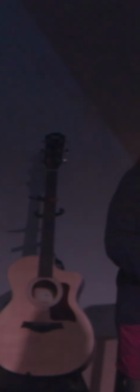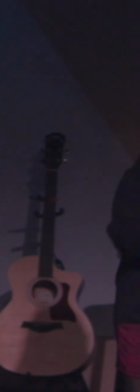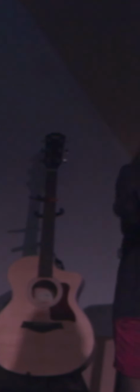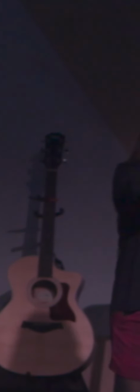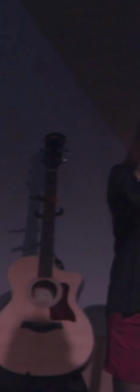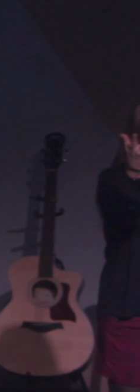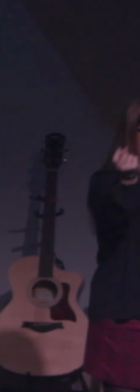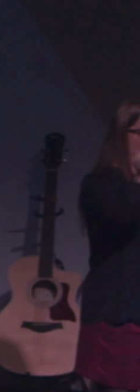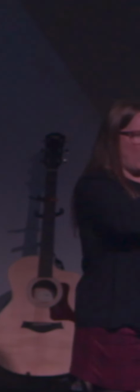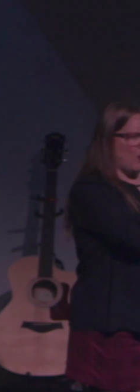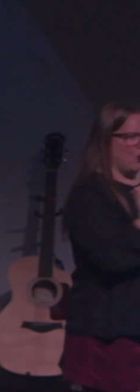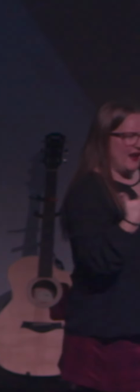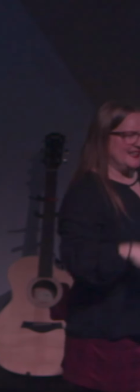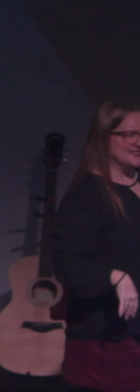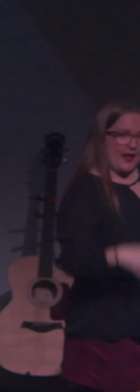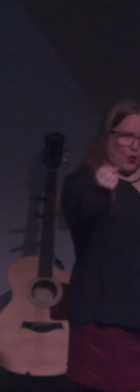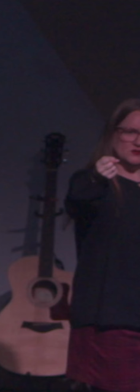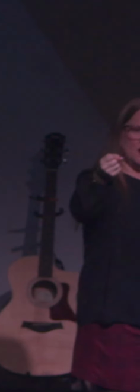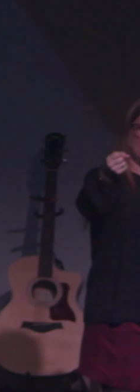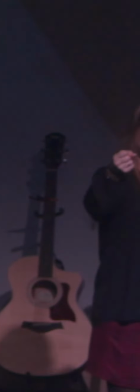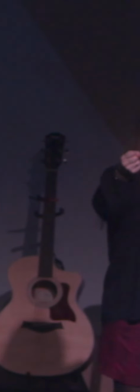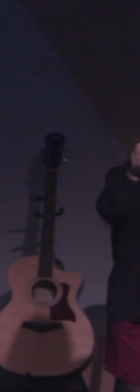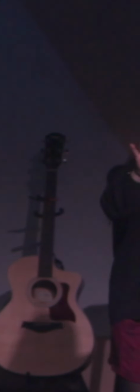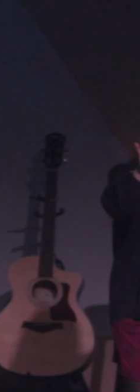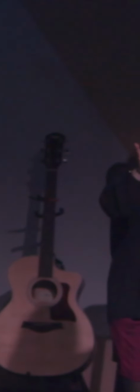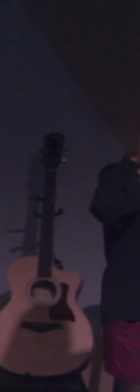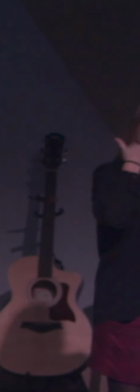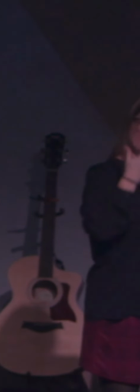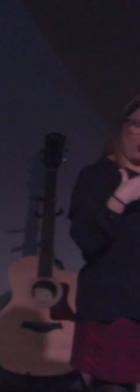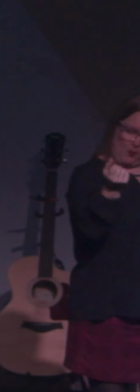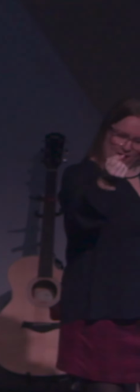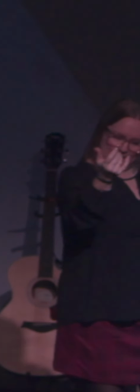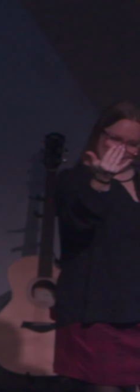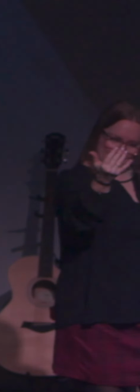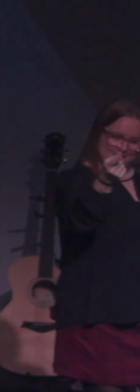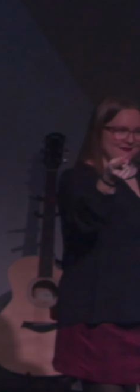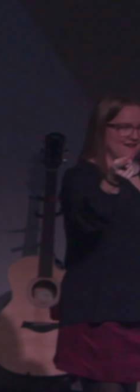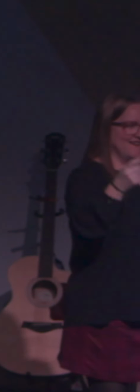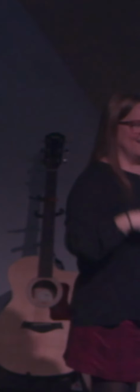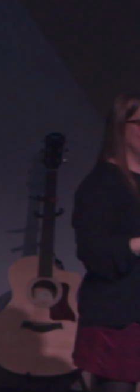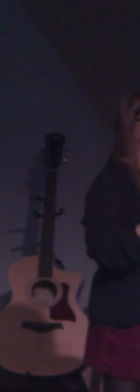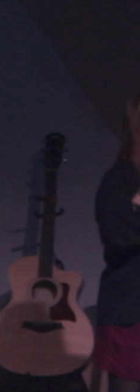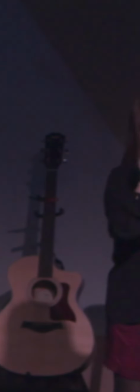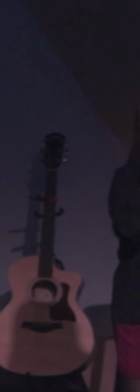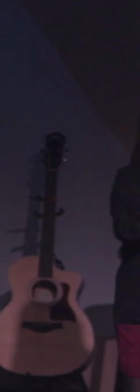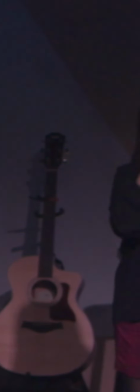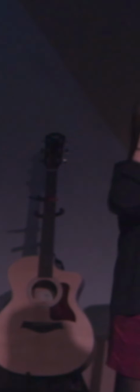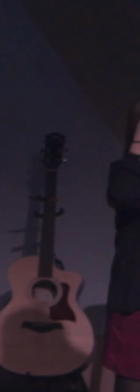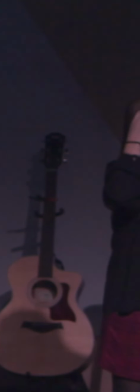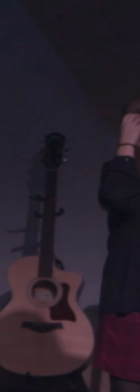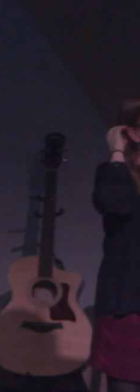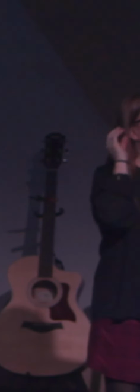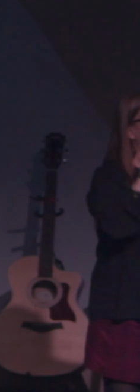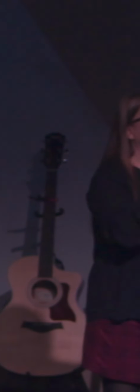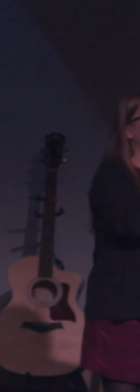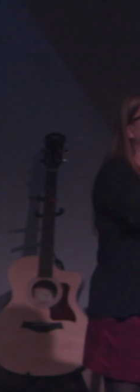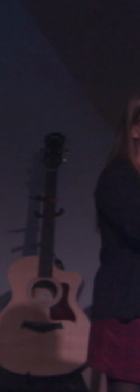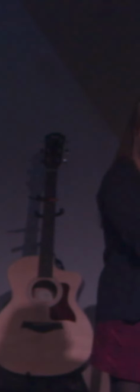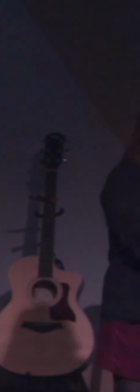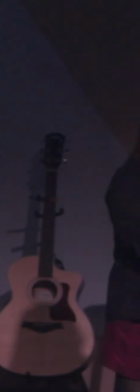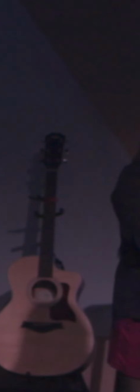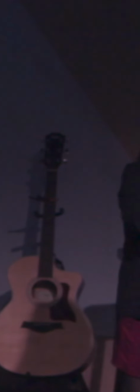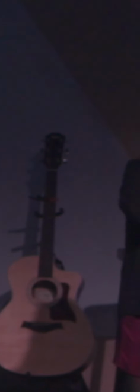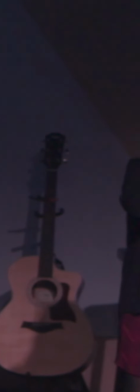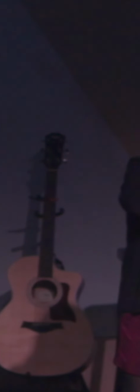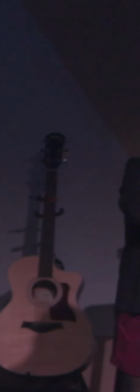And it was, hold on. It's the best part. Let me tell you this. Even with having the numbers, it was